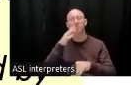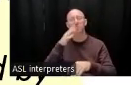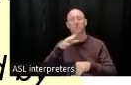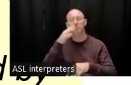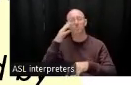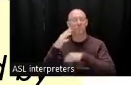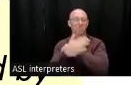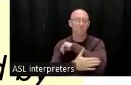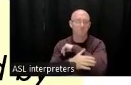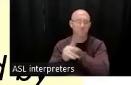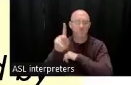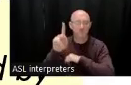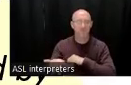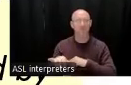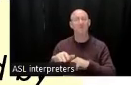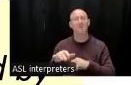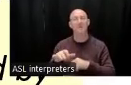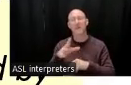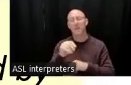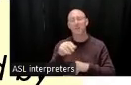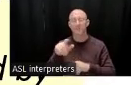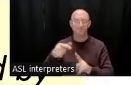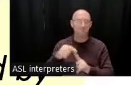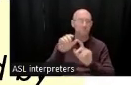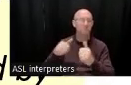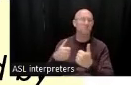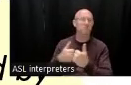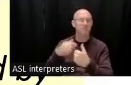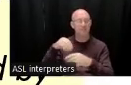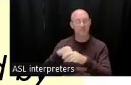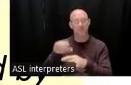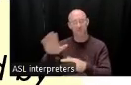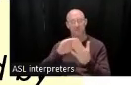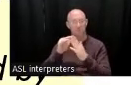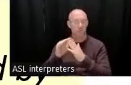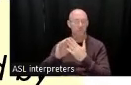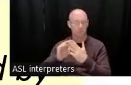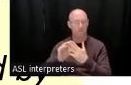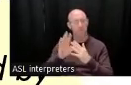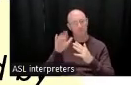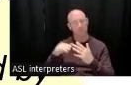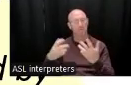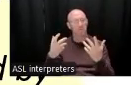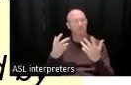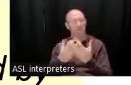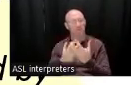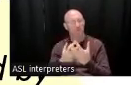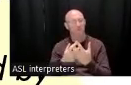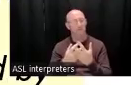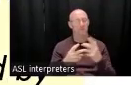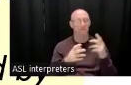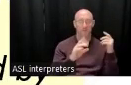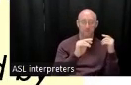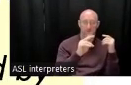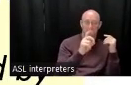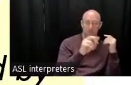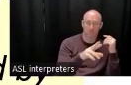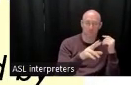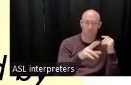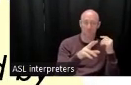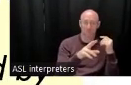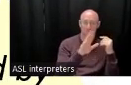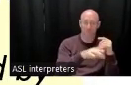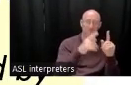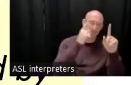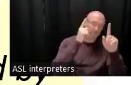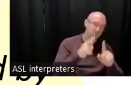unique challenges faced by rural communities. So to the extent that that is aligned with what the funder's own mission